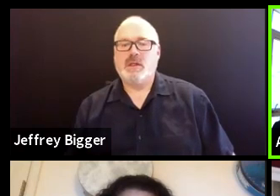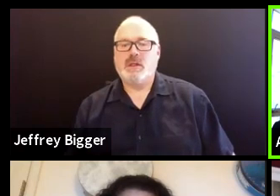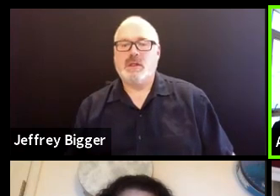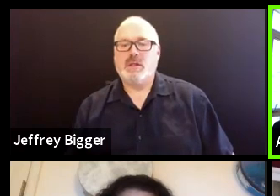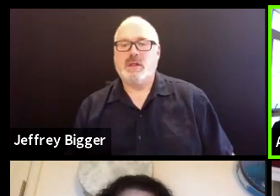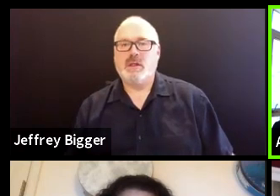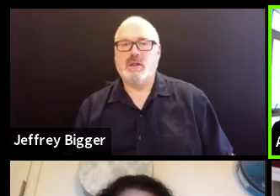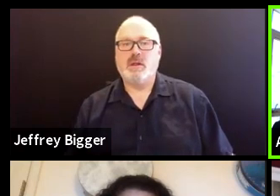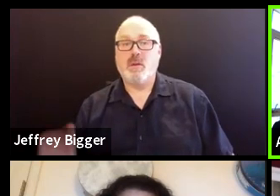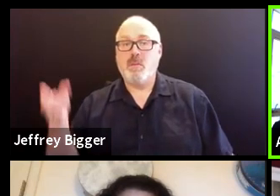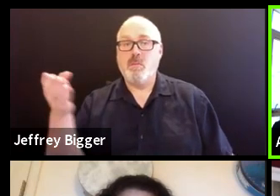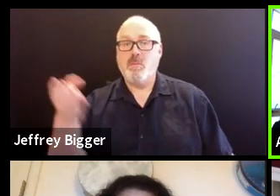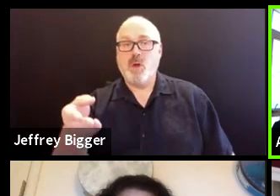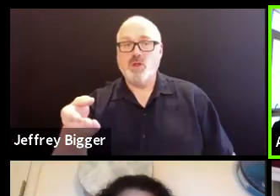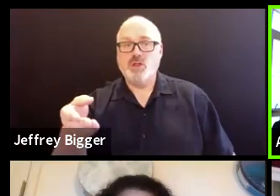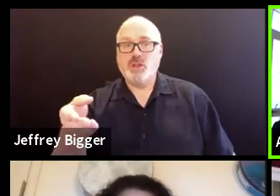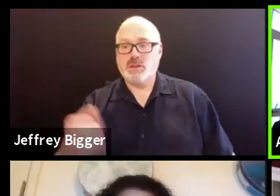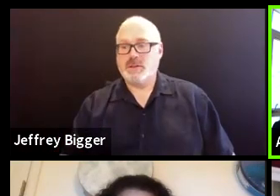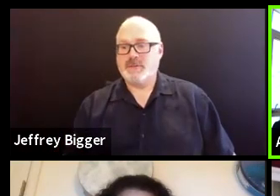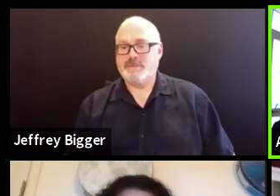Do we have a motion?